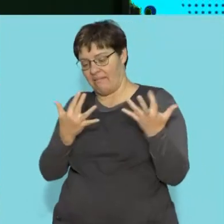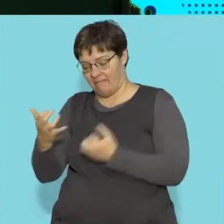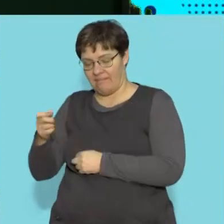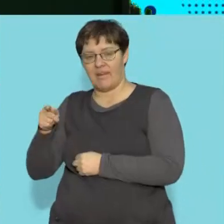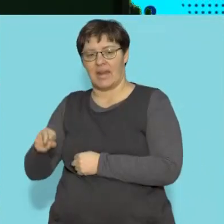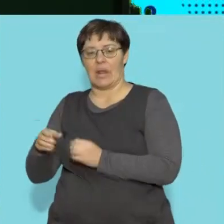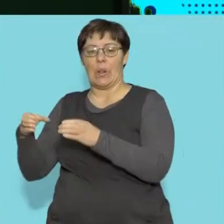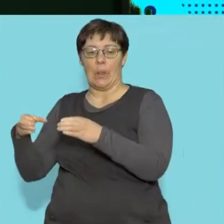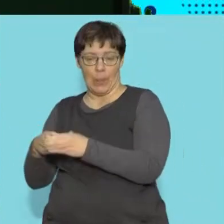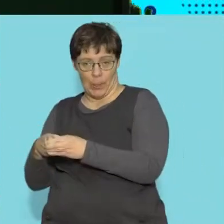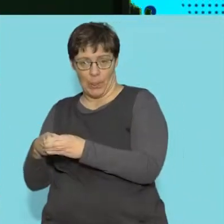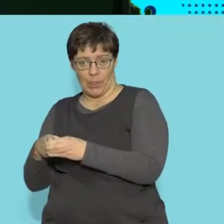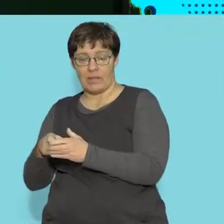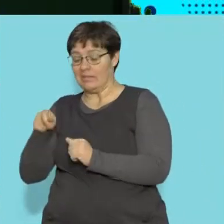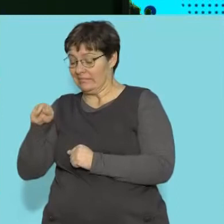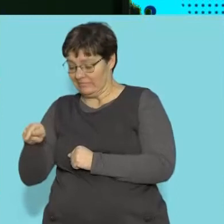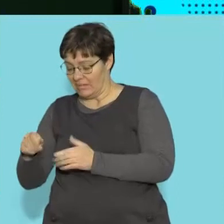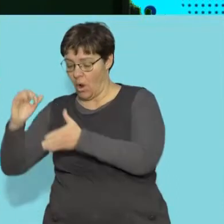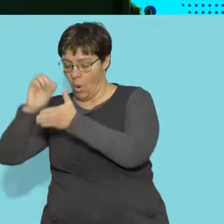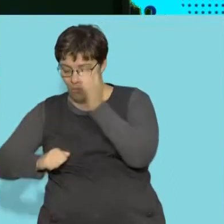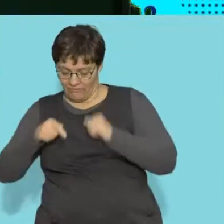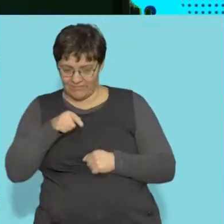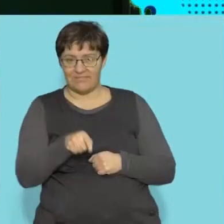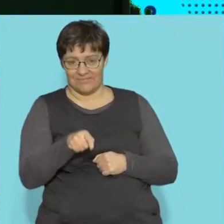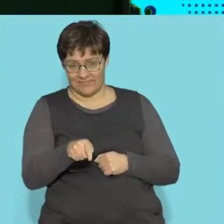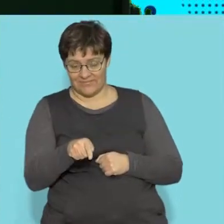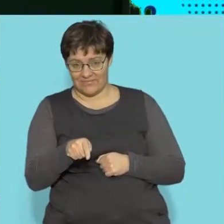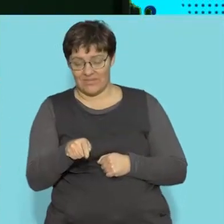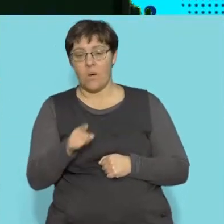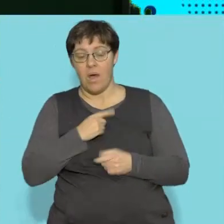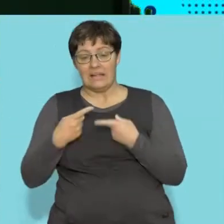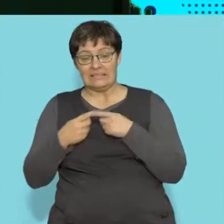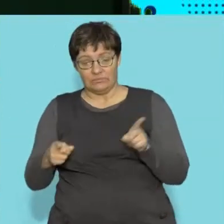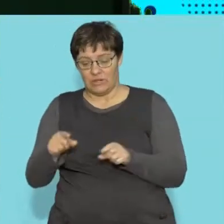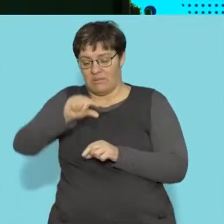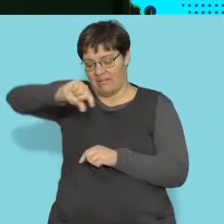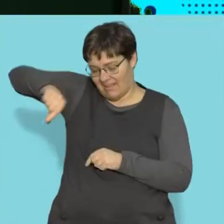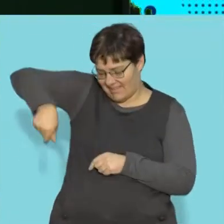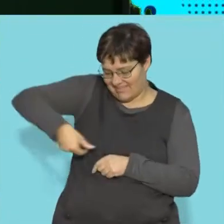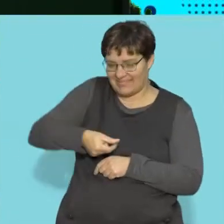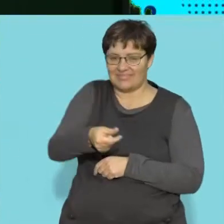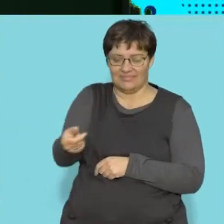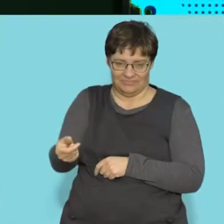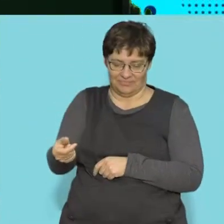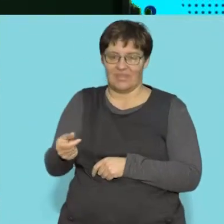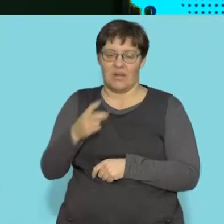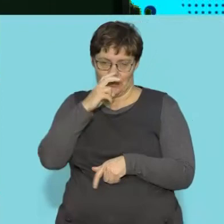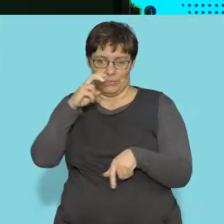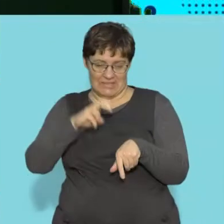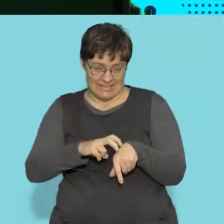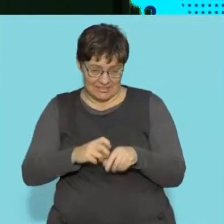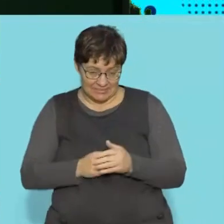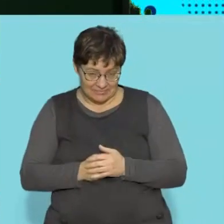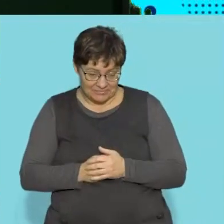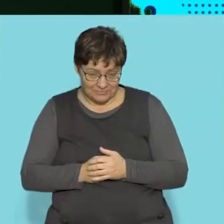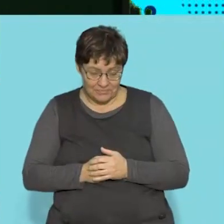to have to subtract the volume of the smaller cylinder on the inside, because the difference between those two will leave me with that ring